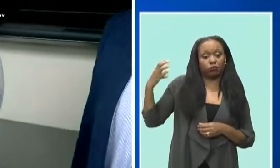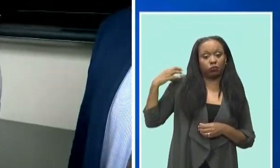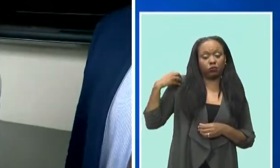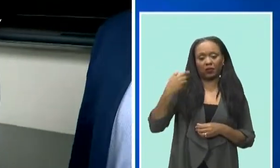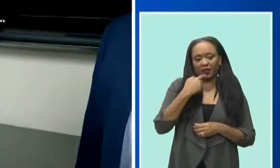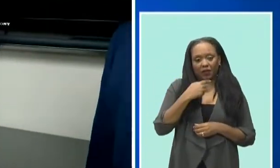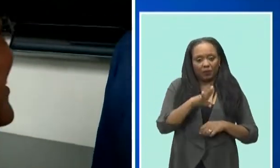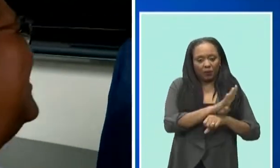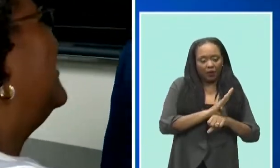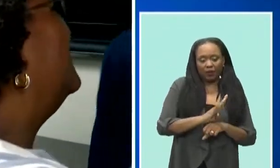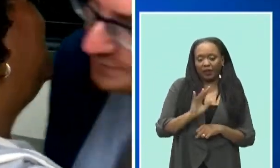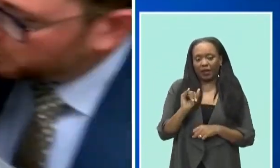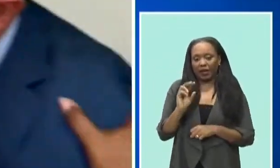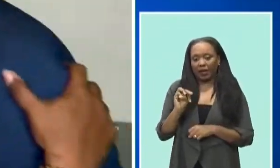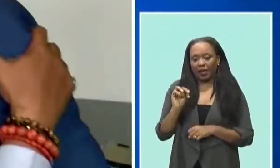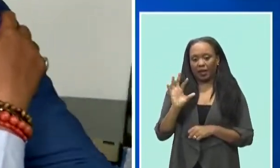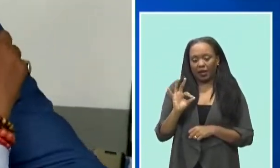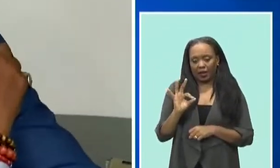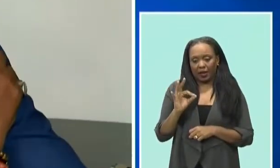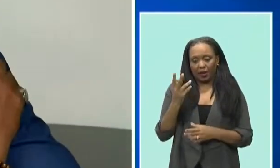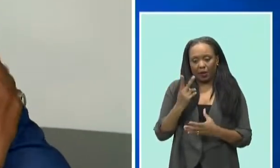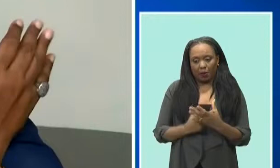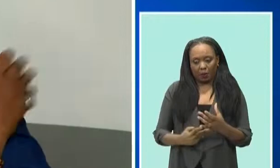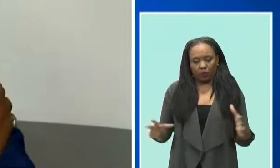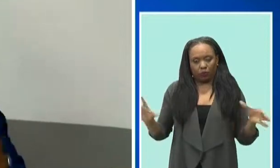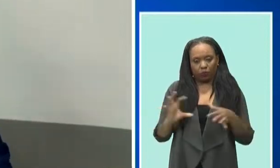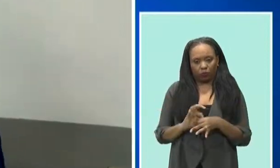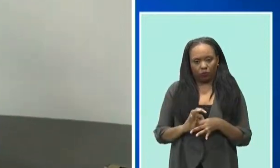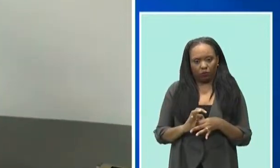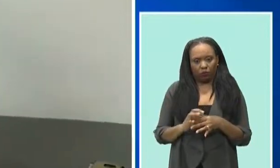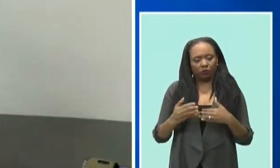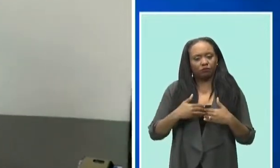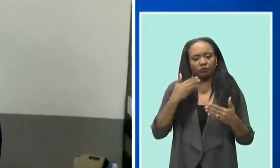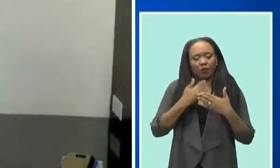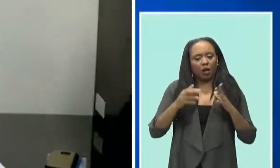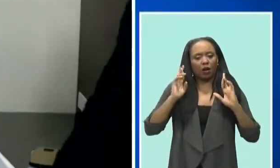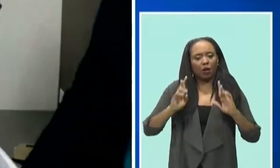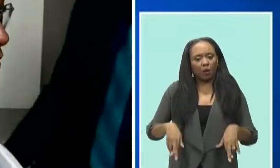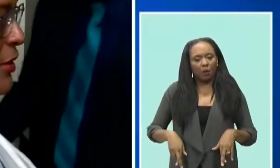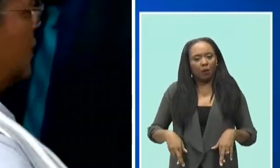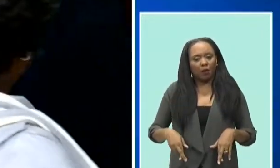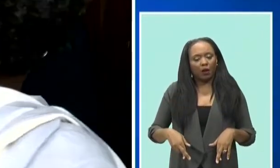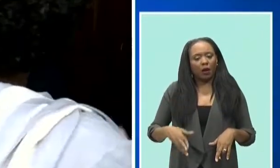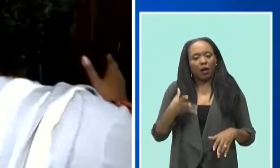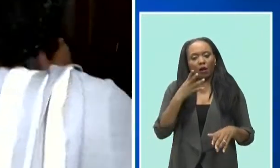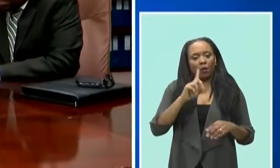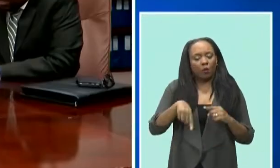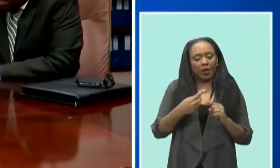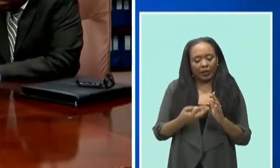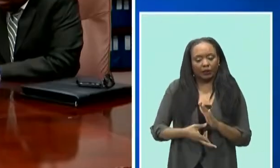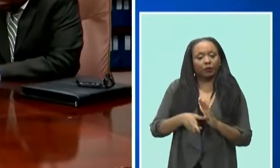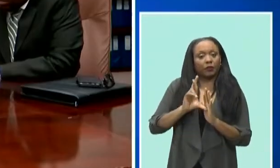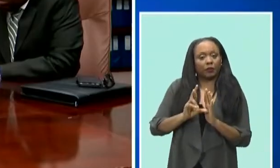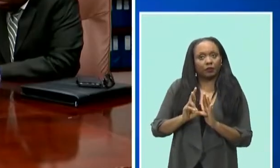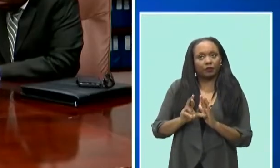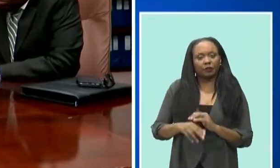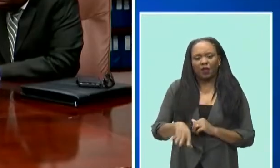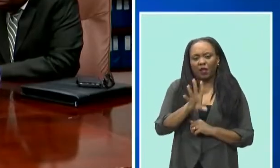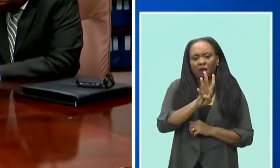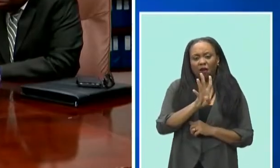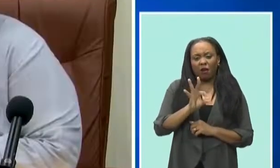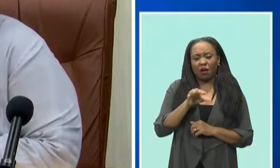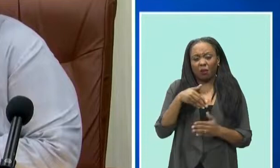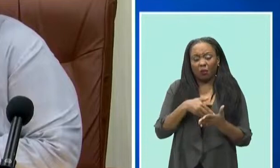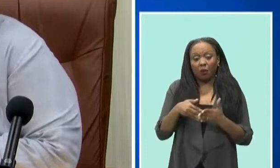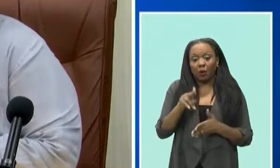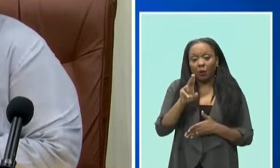a staff-level agreement on the completion of the first review under the Extended Fund Facility Arrangement. $49 million